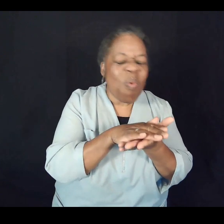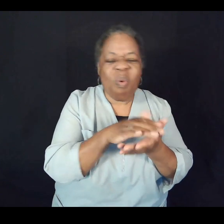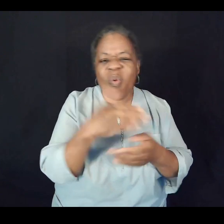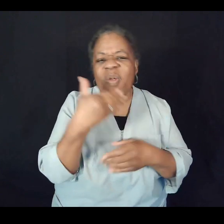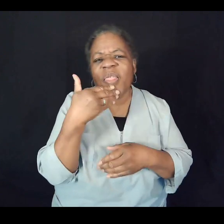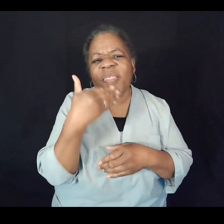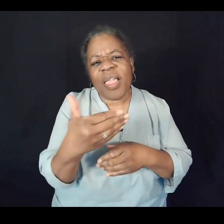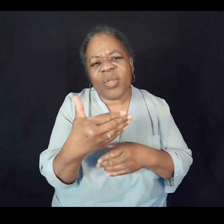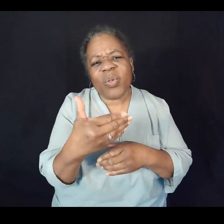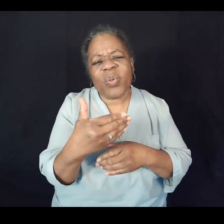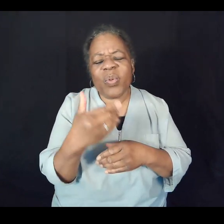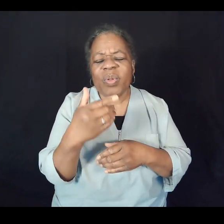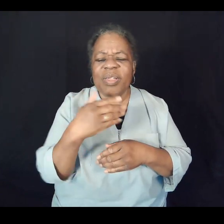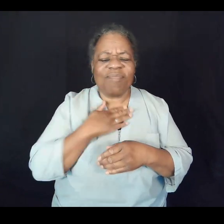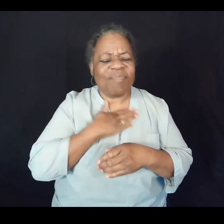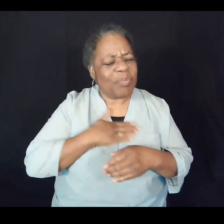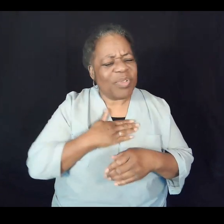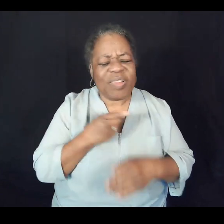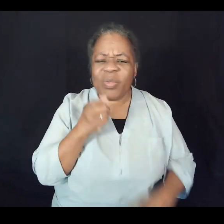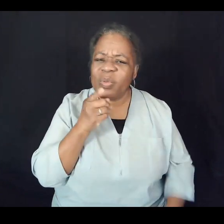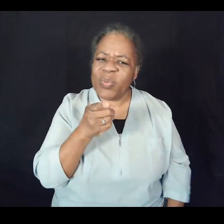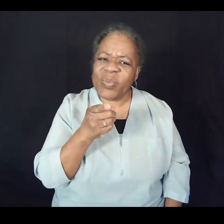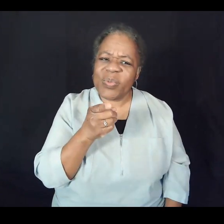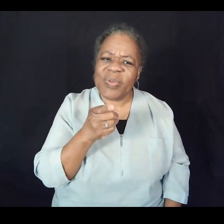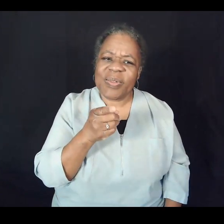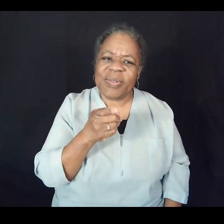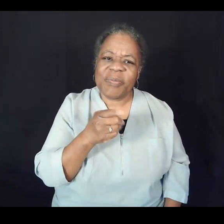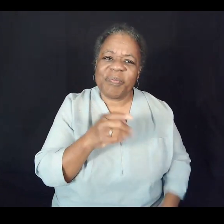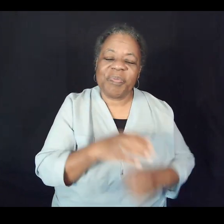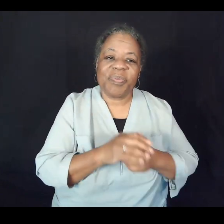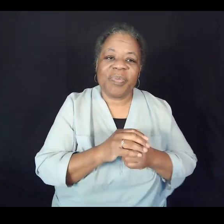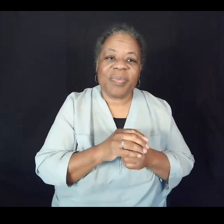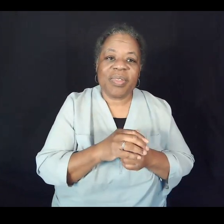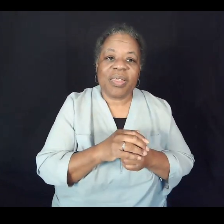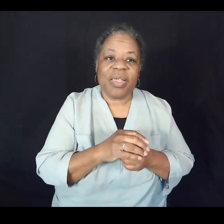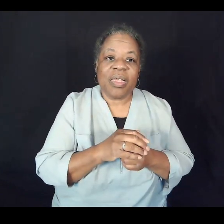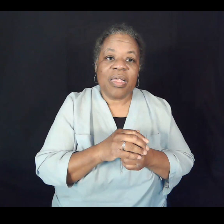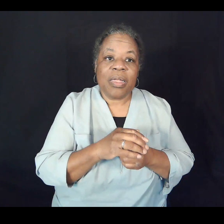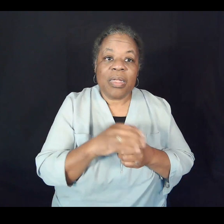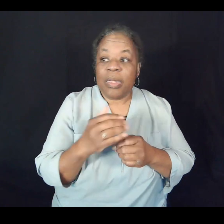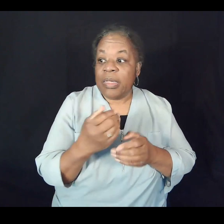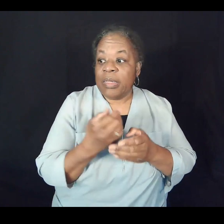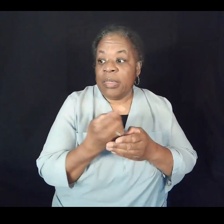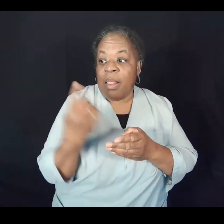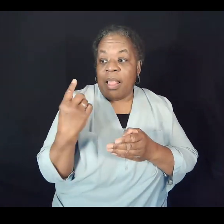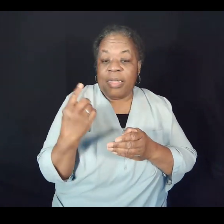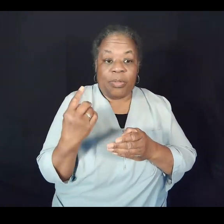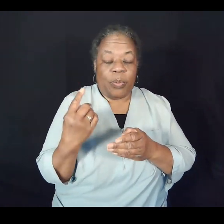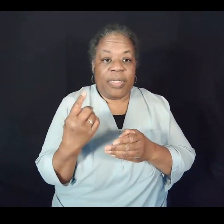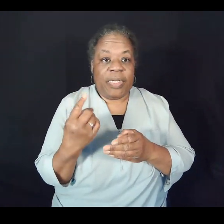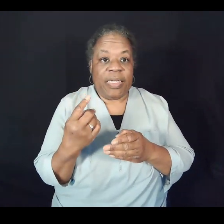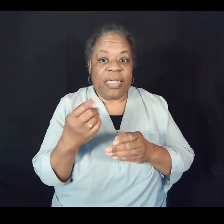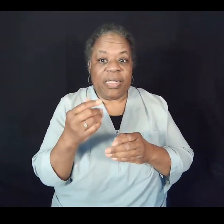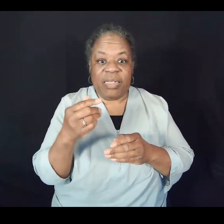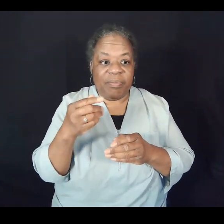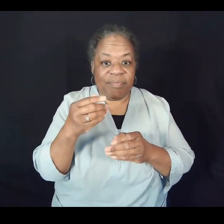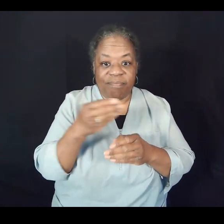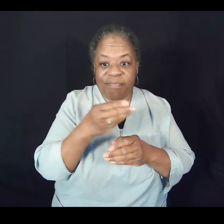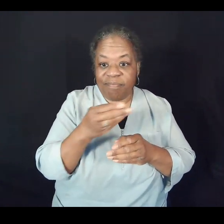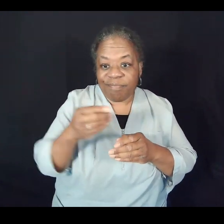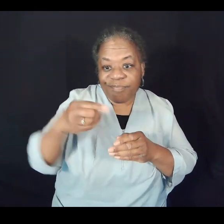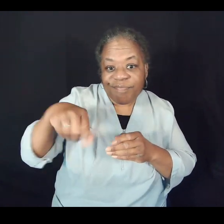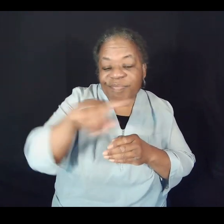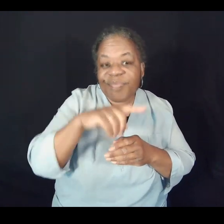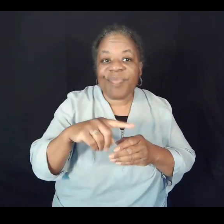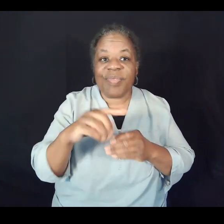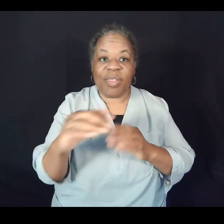You are very much appreciated. I want to thank you to all those who reached out to me last week sharing where you are watching from. But if this